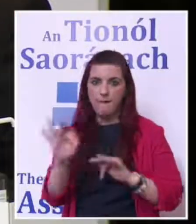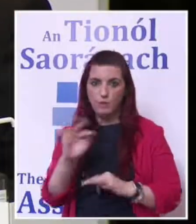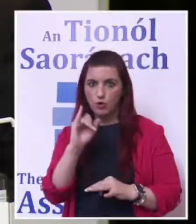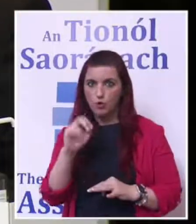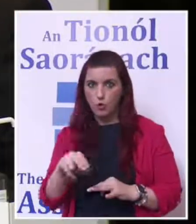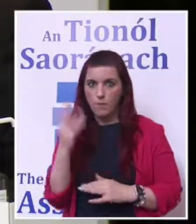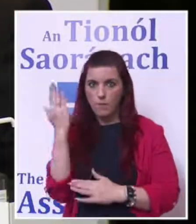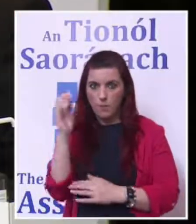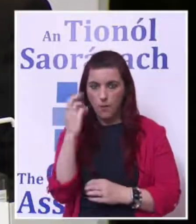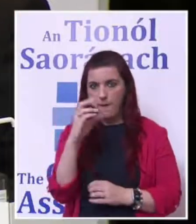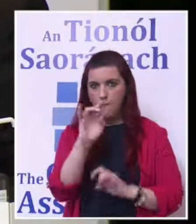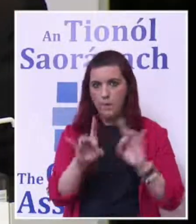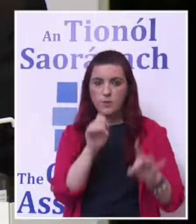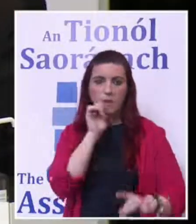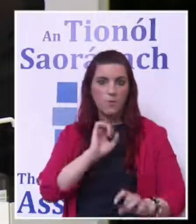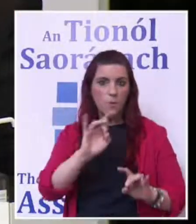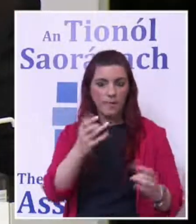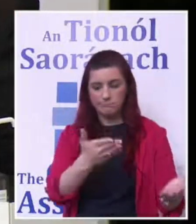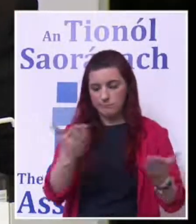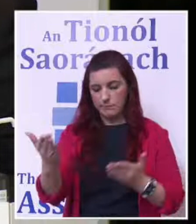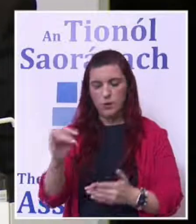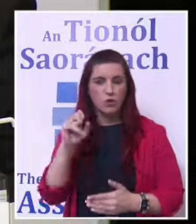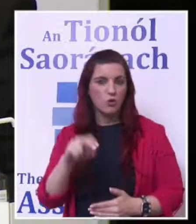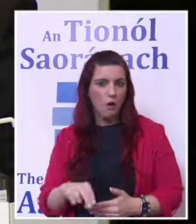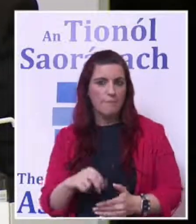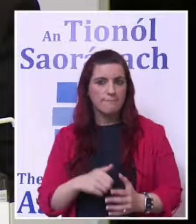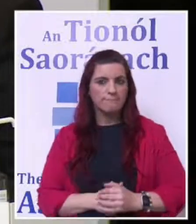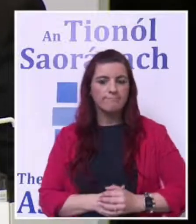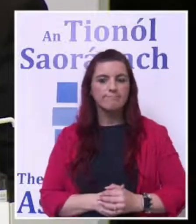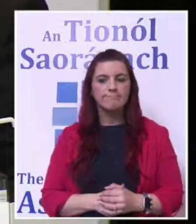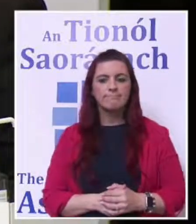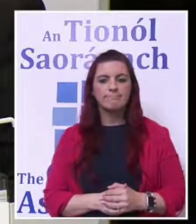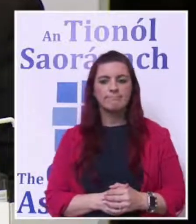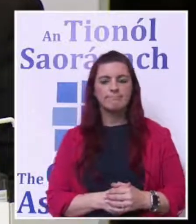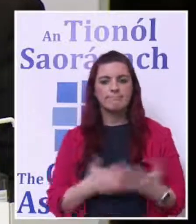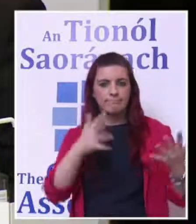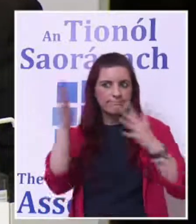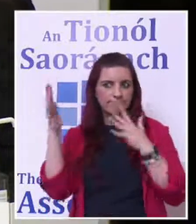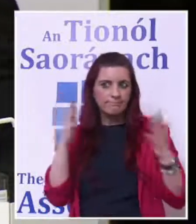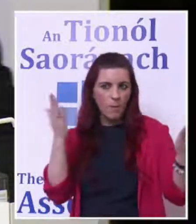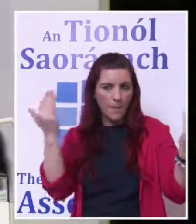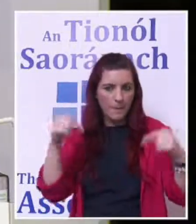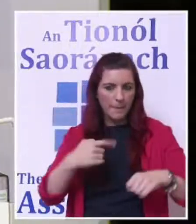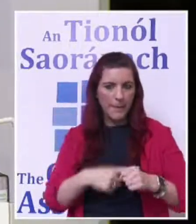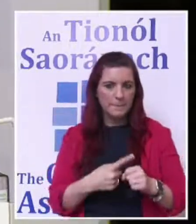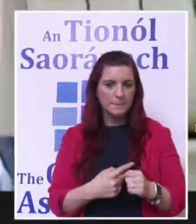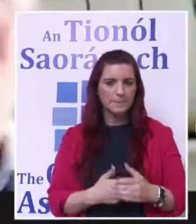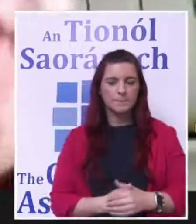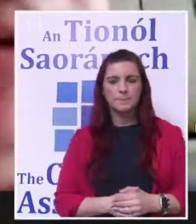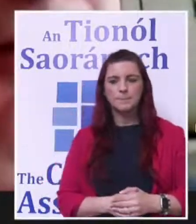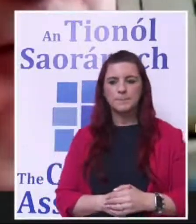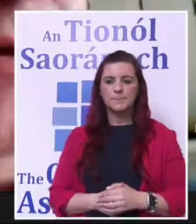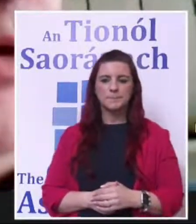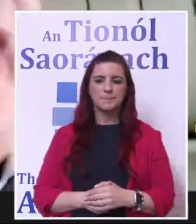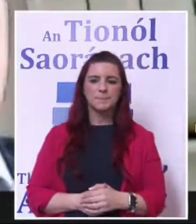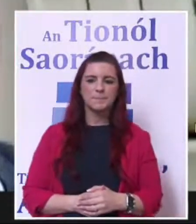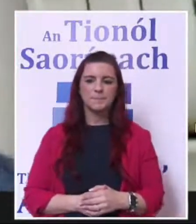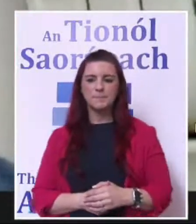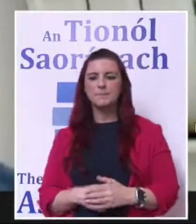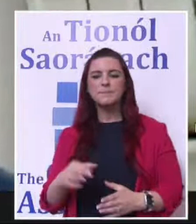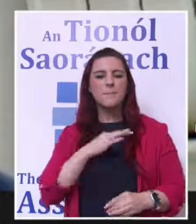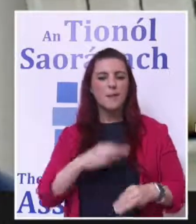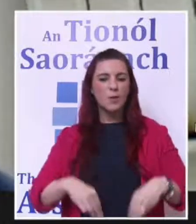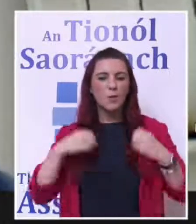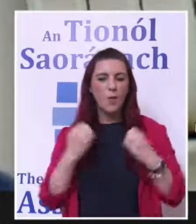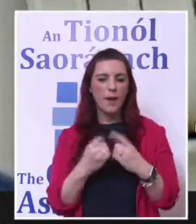Sean's presentation. Over to you, Dr. O'Riordan. Please give me a round of applause. Thank you. Thanks, Jim. Good morning, ladies